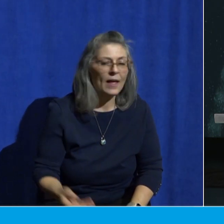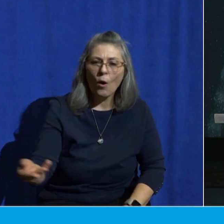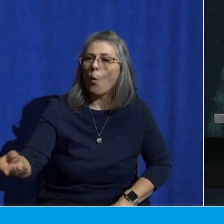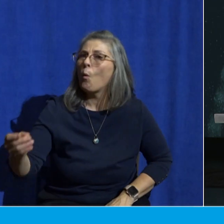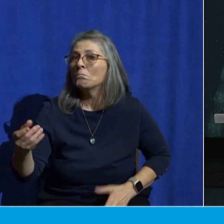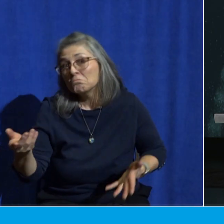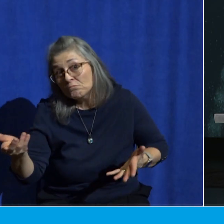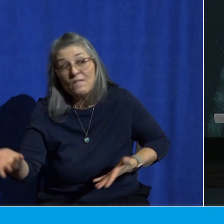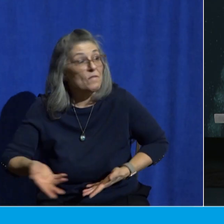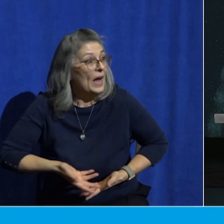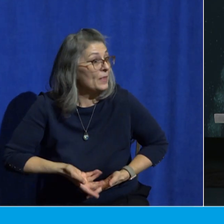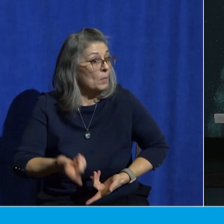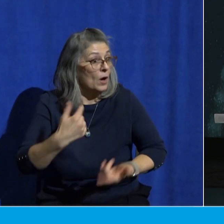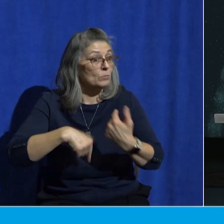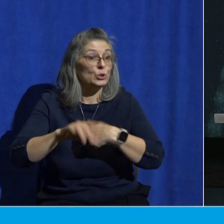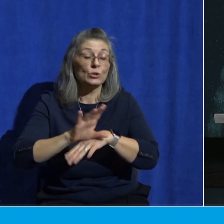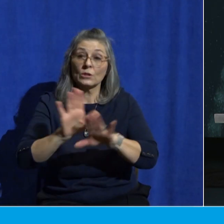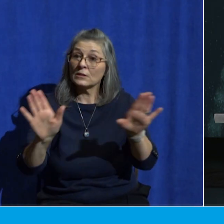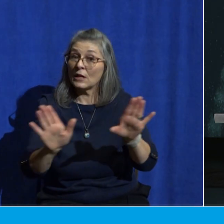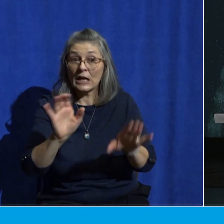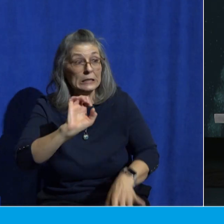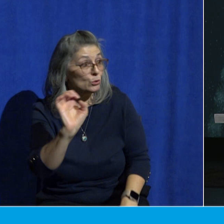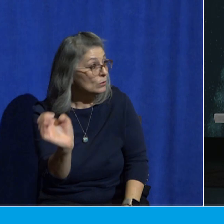you next Sunday?